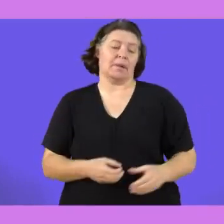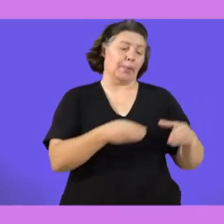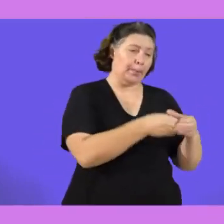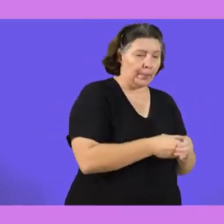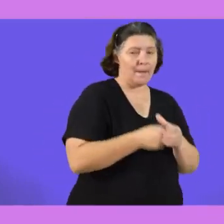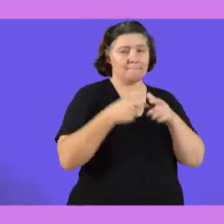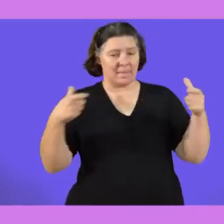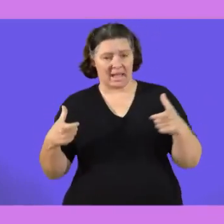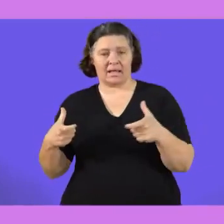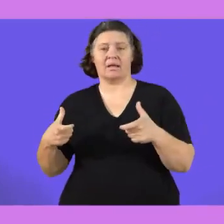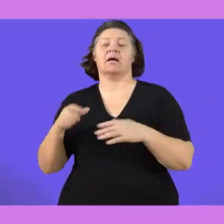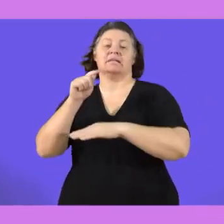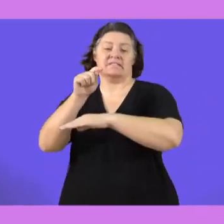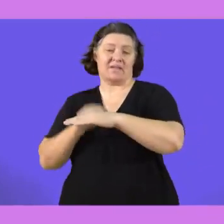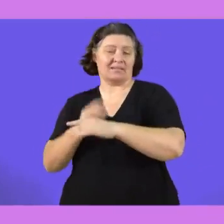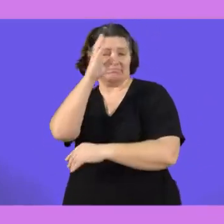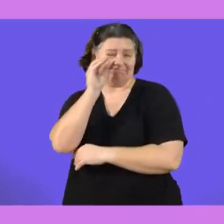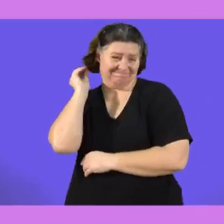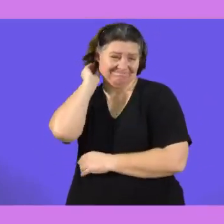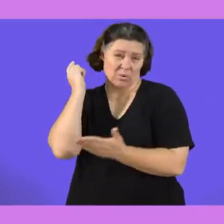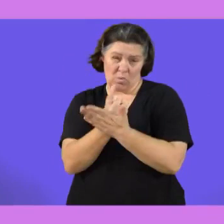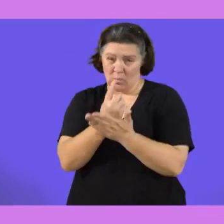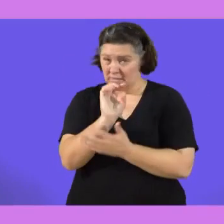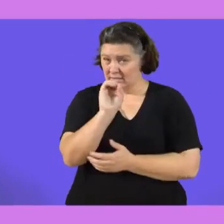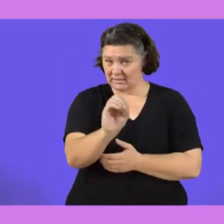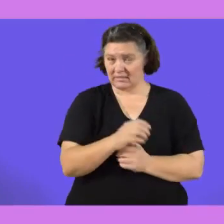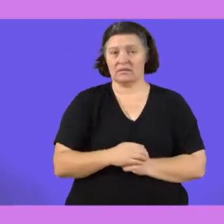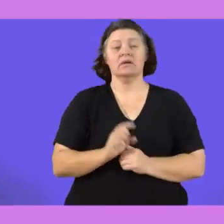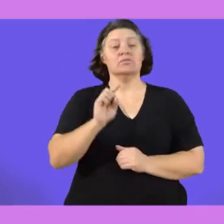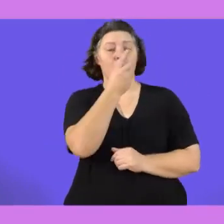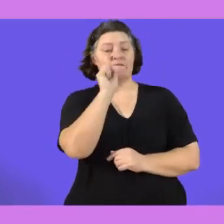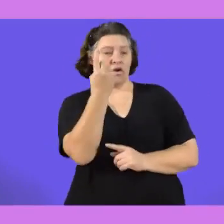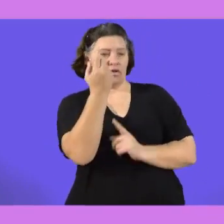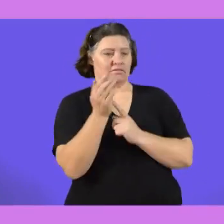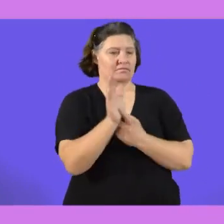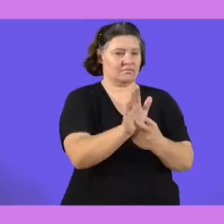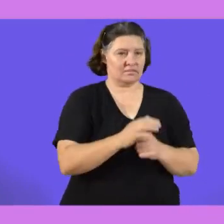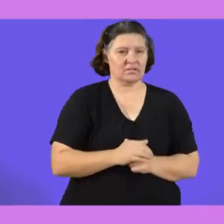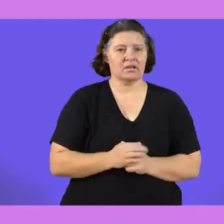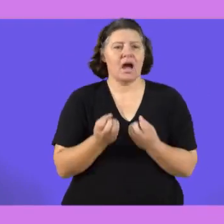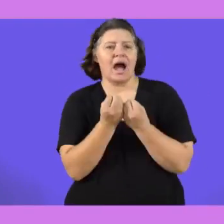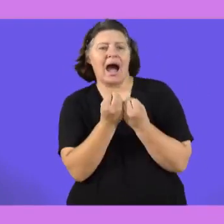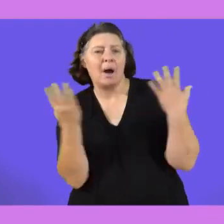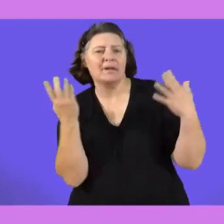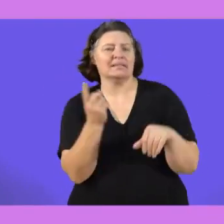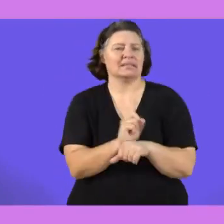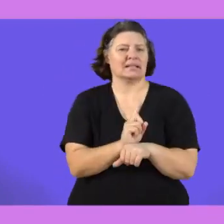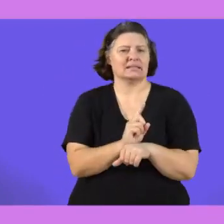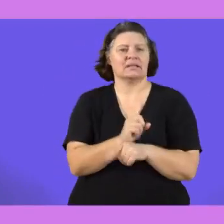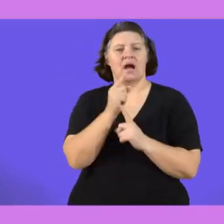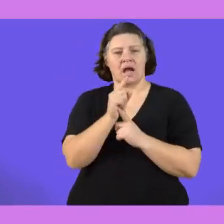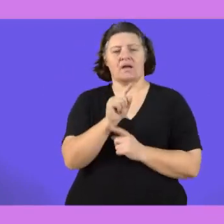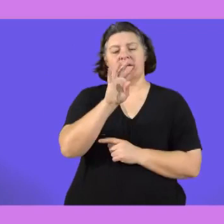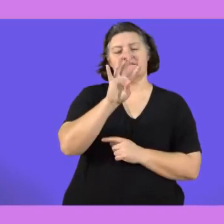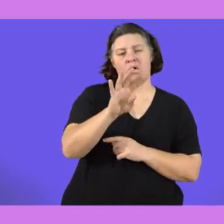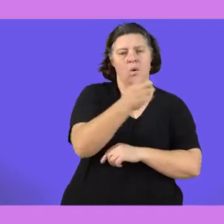multiply, small to big, divide. So please keep that in mind all the time. Okay, so the first example here, how many seconds